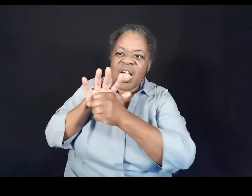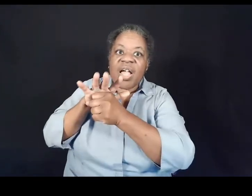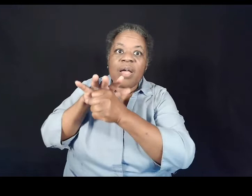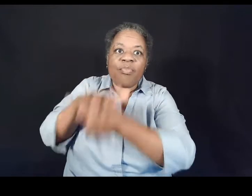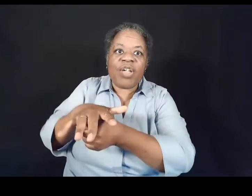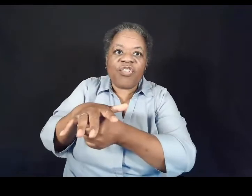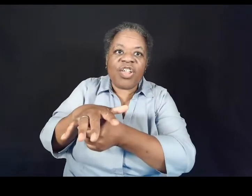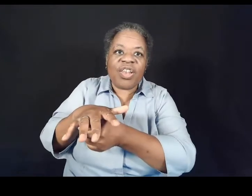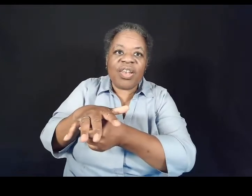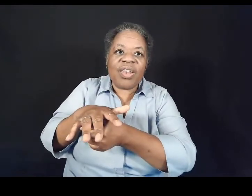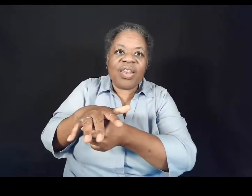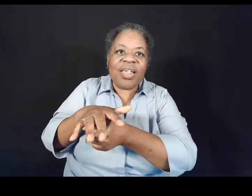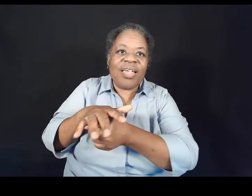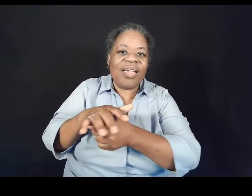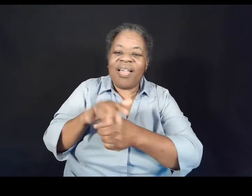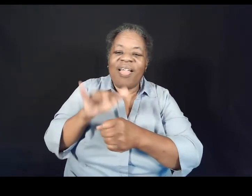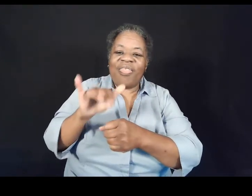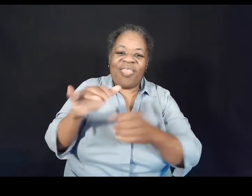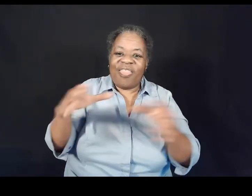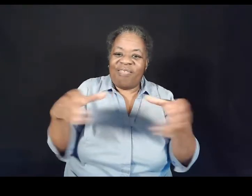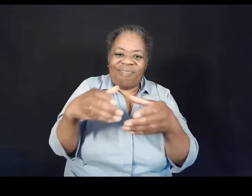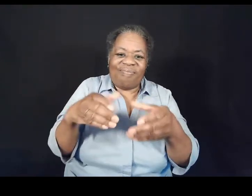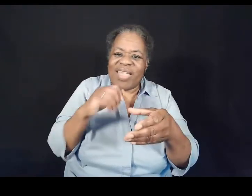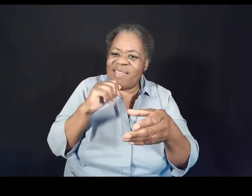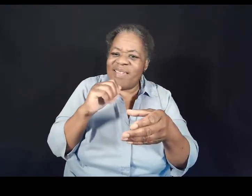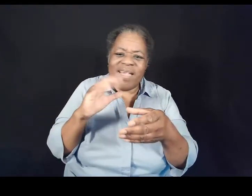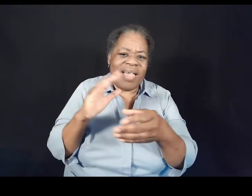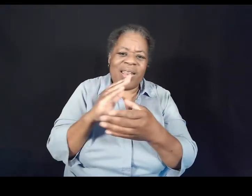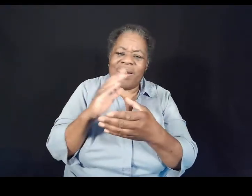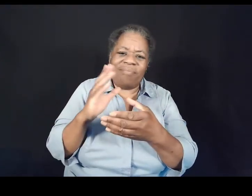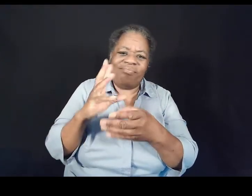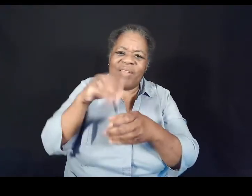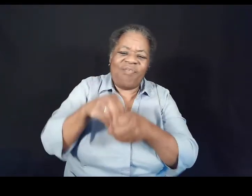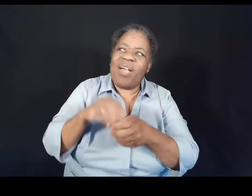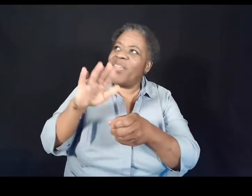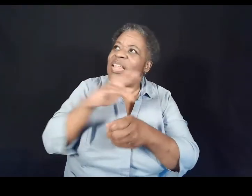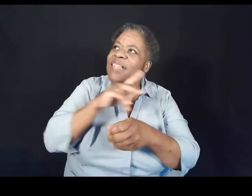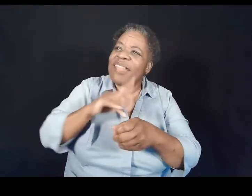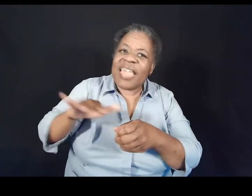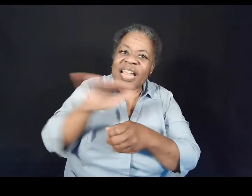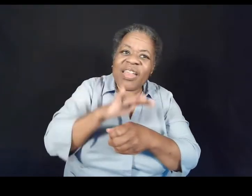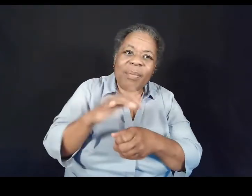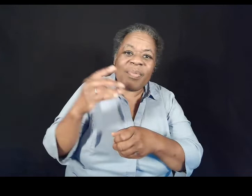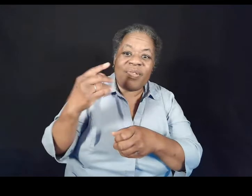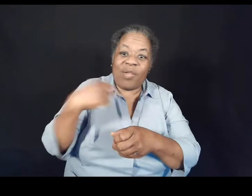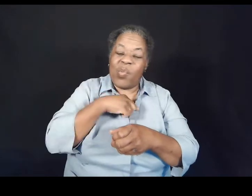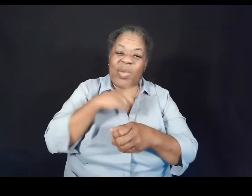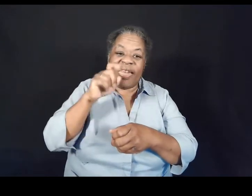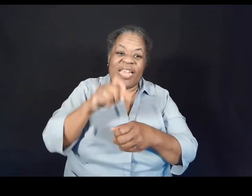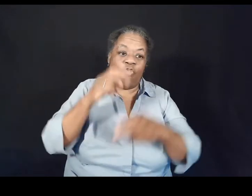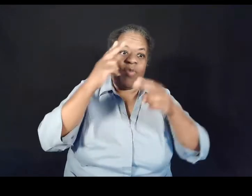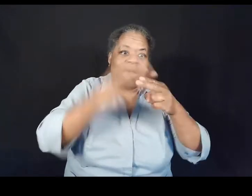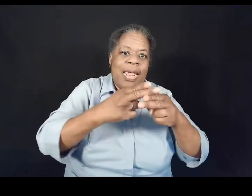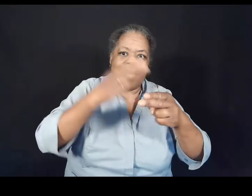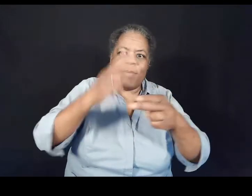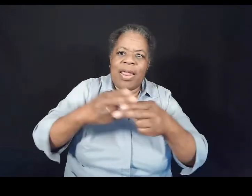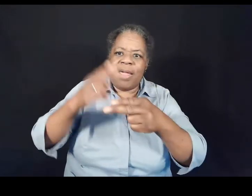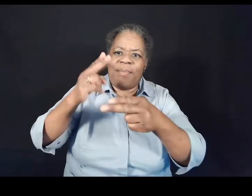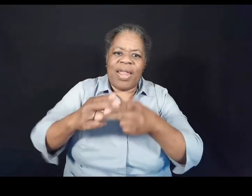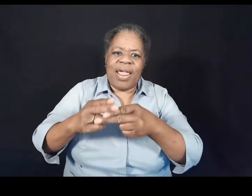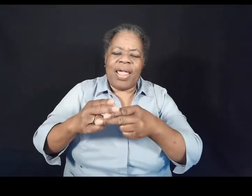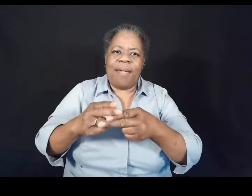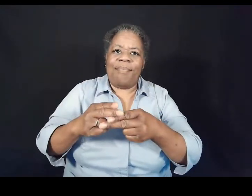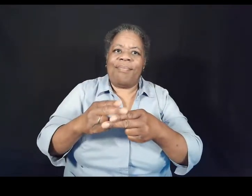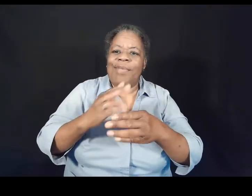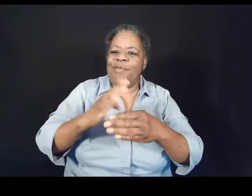none of which has any place in God's kingdom, which is why these are things we need to name and repent of, why we've had to speak into them so